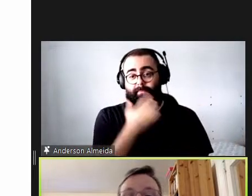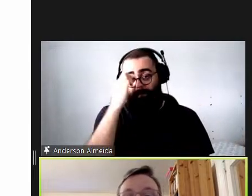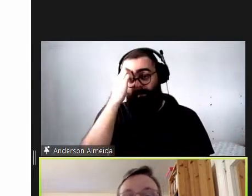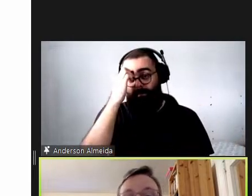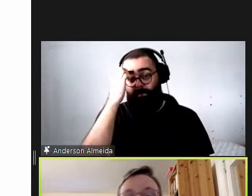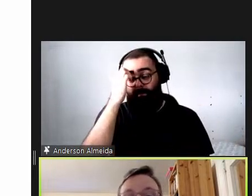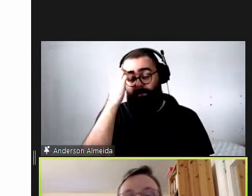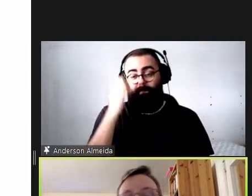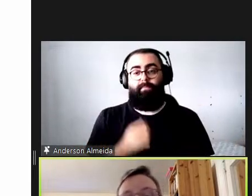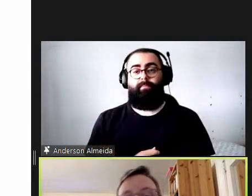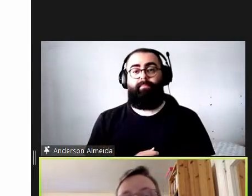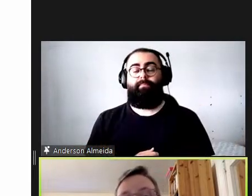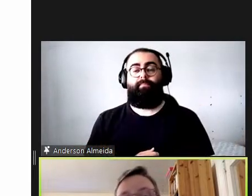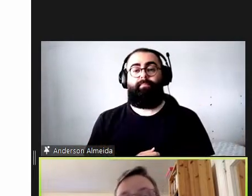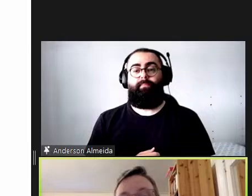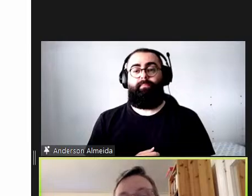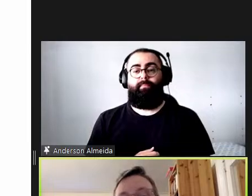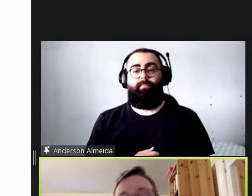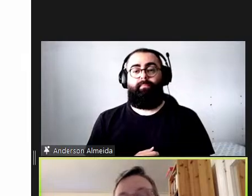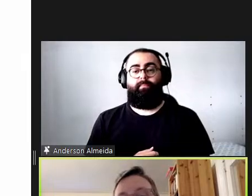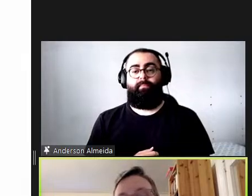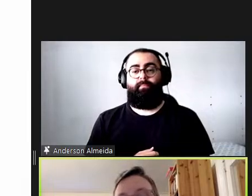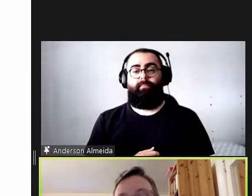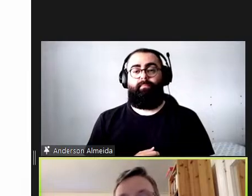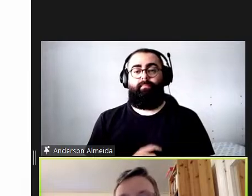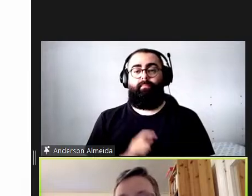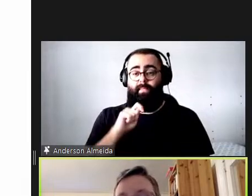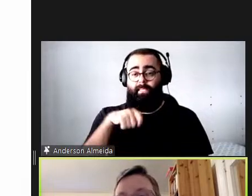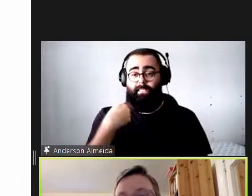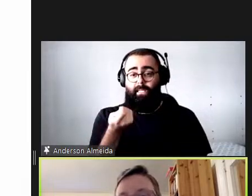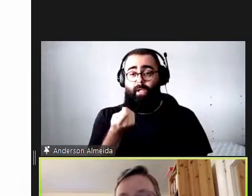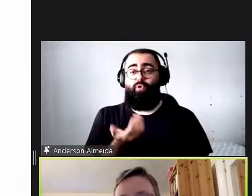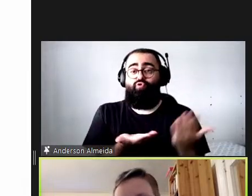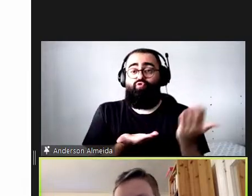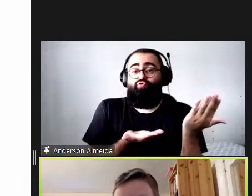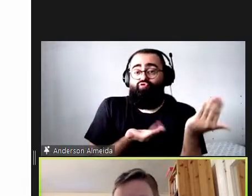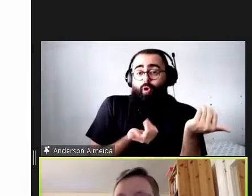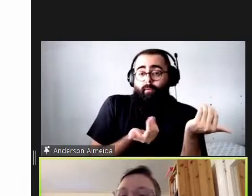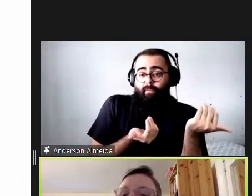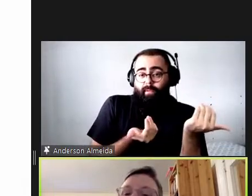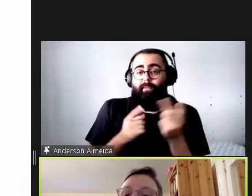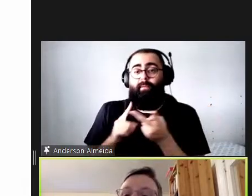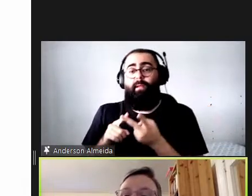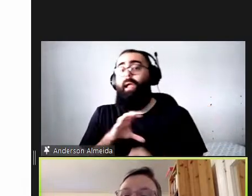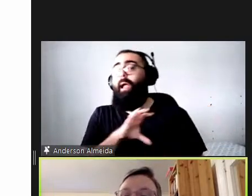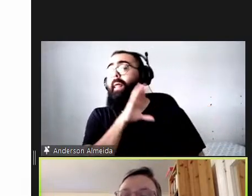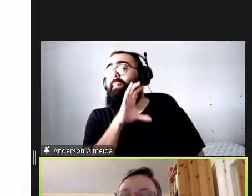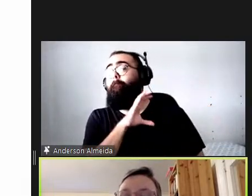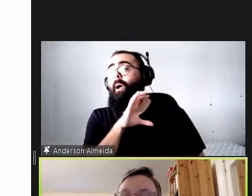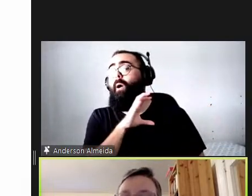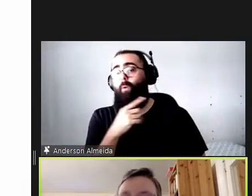are the signs young and animal,